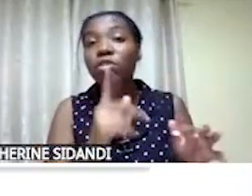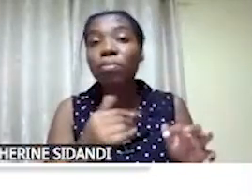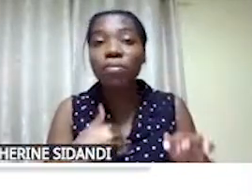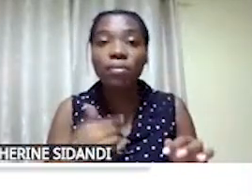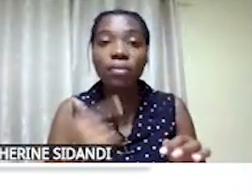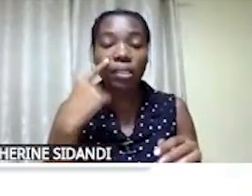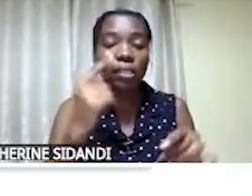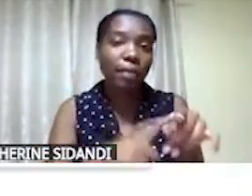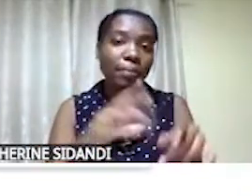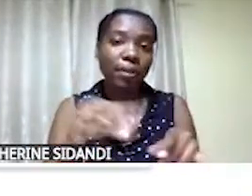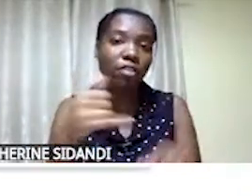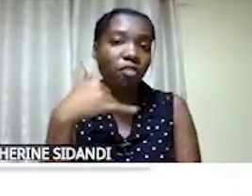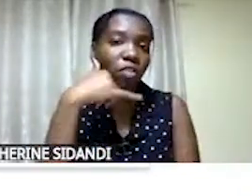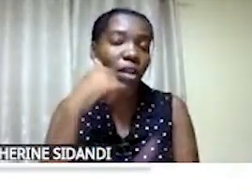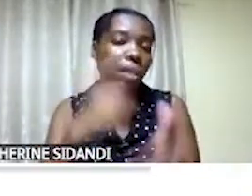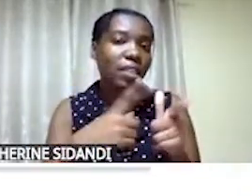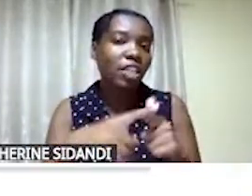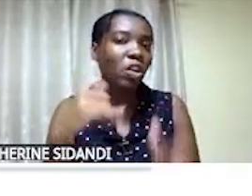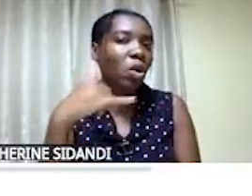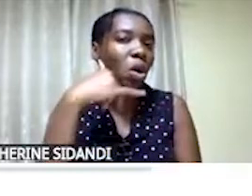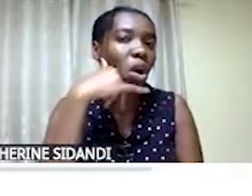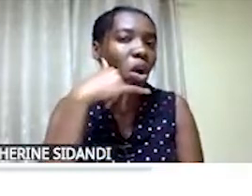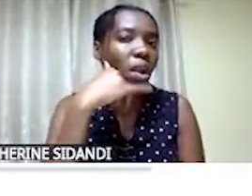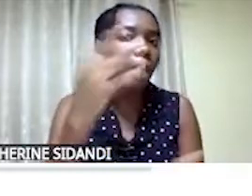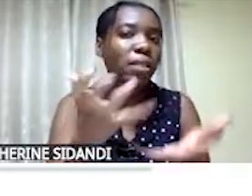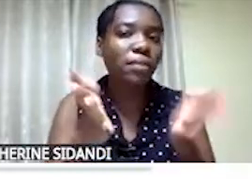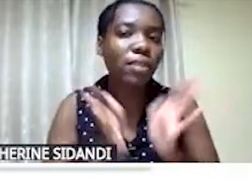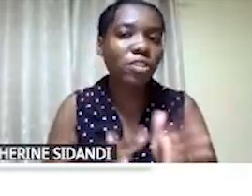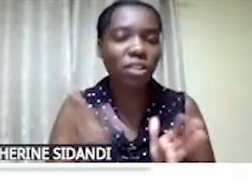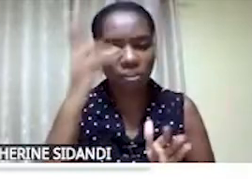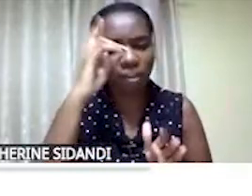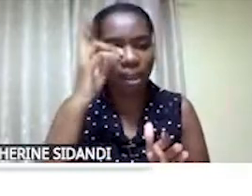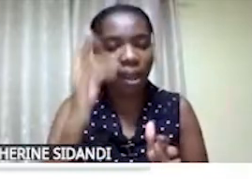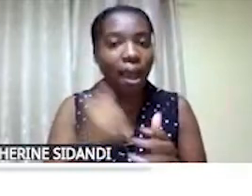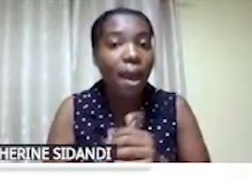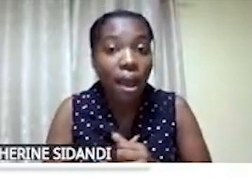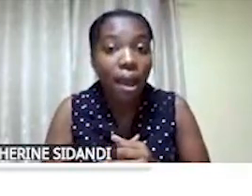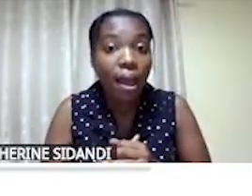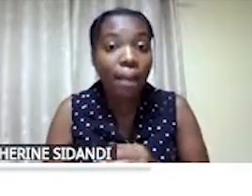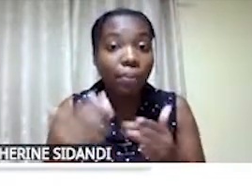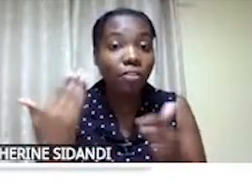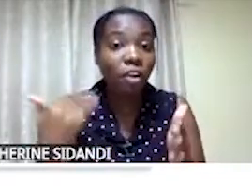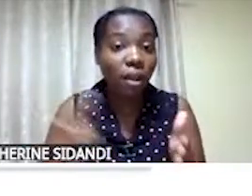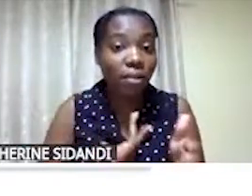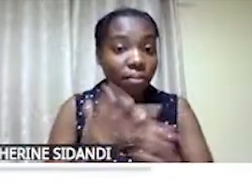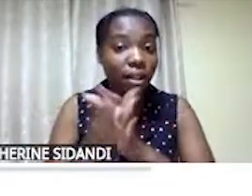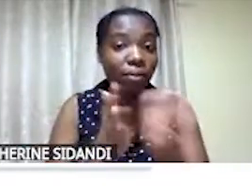phone and call an entrepreneur I've worked with and reminded them, we want to do this by this month, where